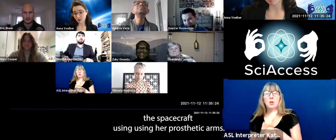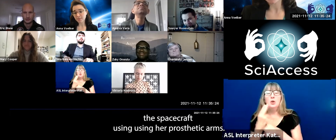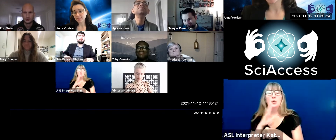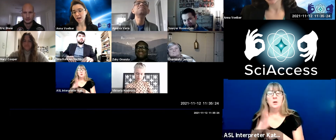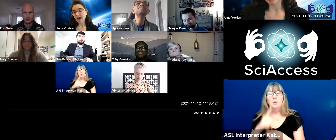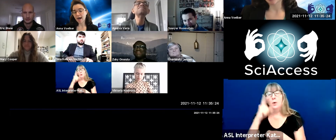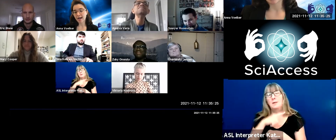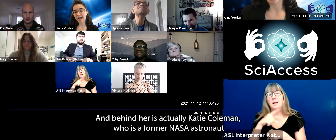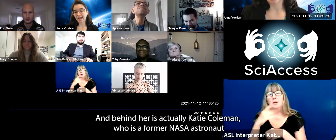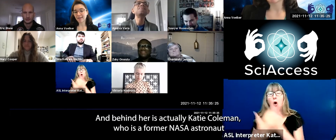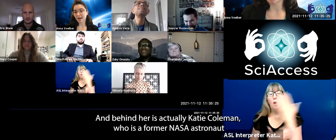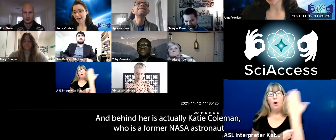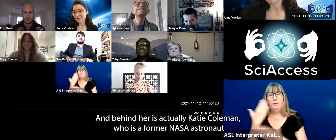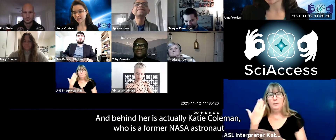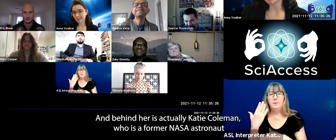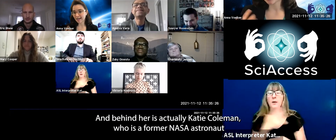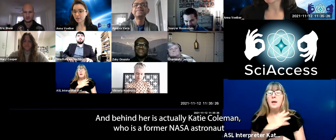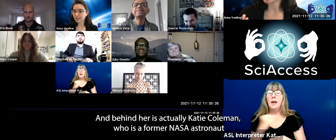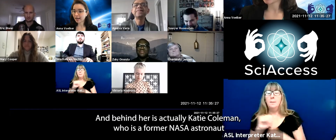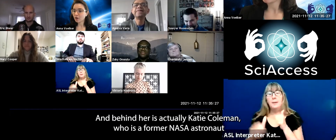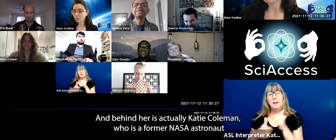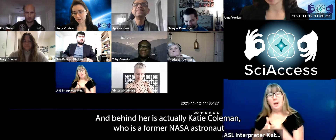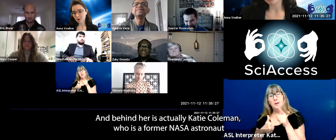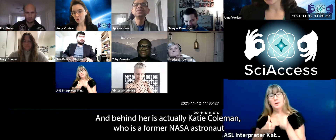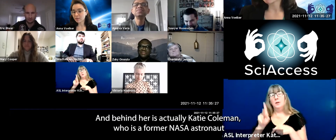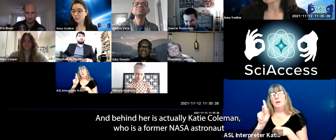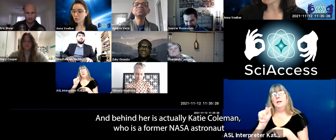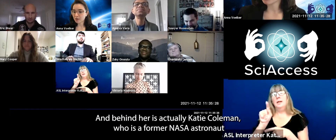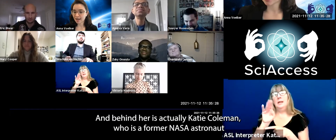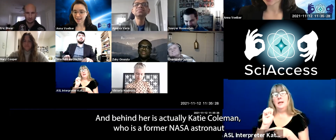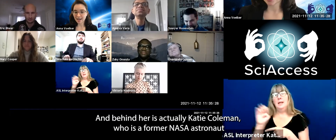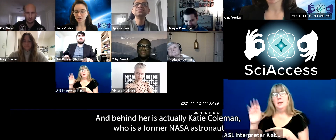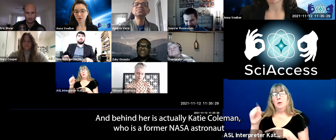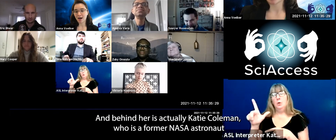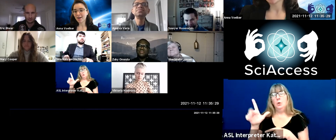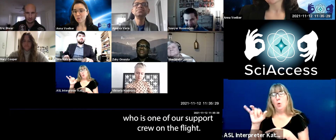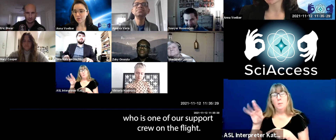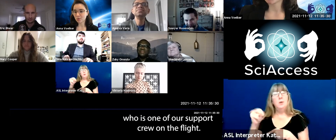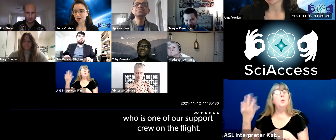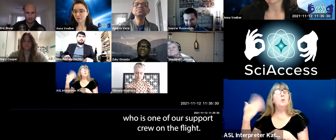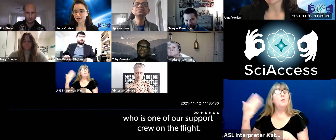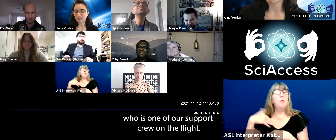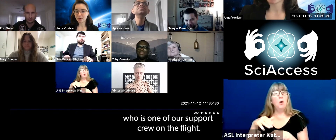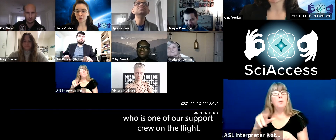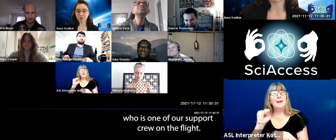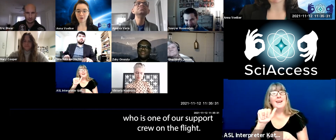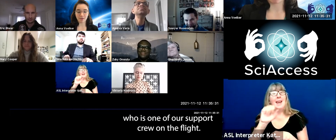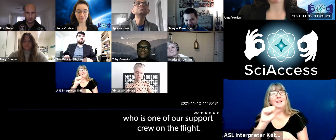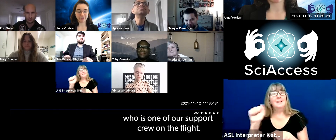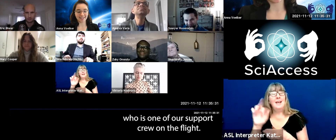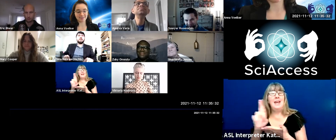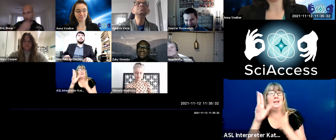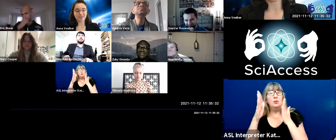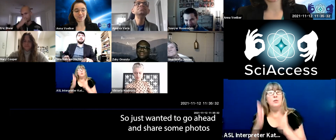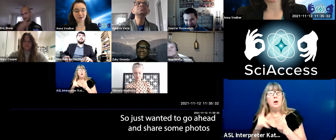prosthetic arms. And behind her is actually Katie Coleman, who is a former NASA astronaut who is one of our support crew on